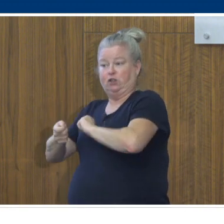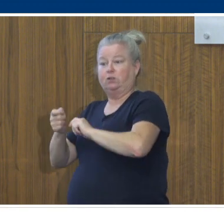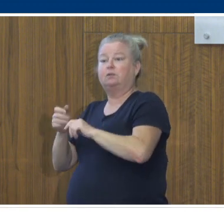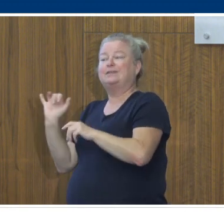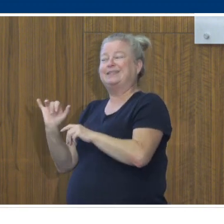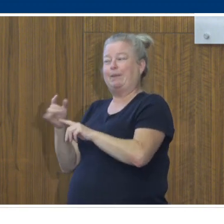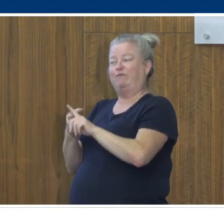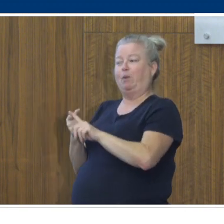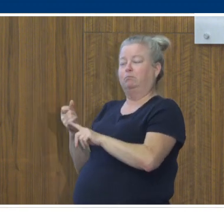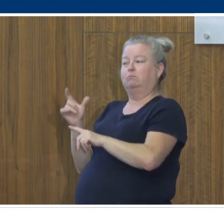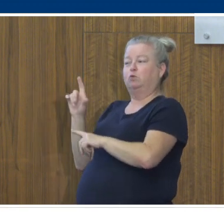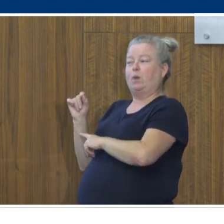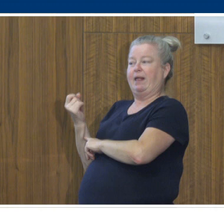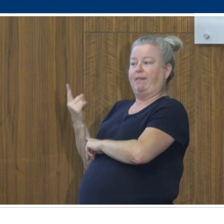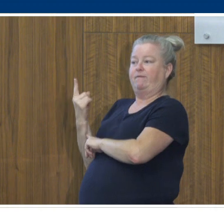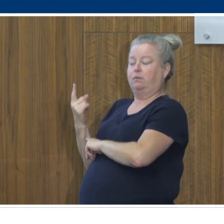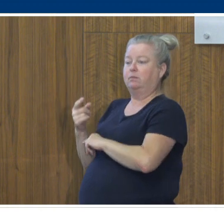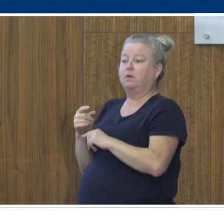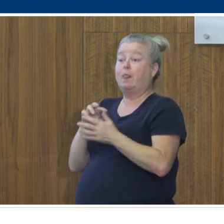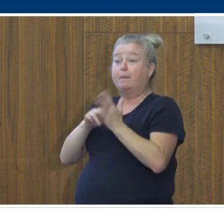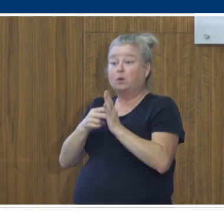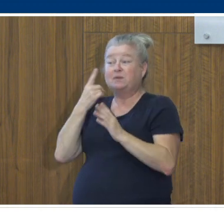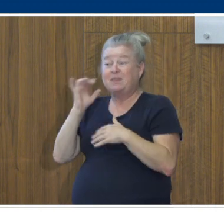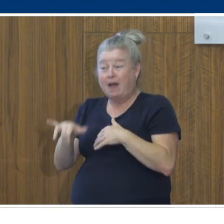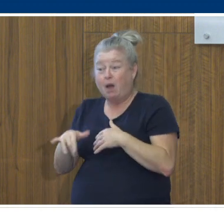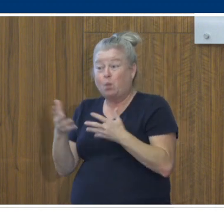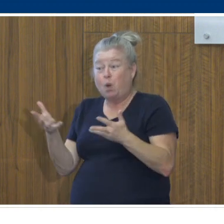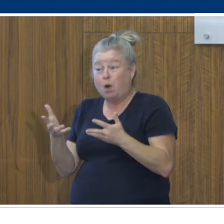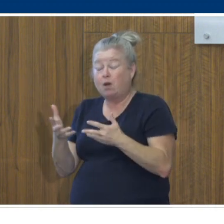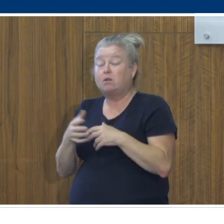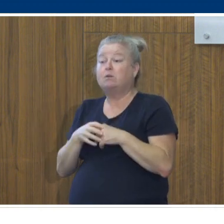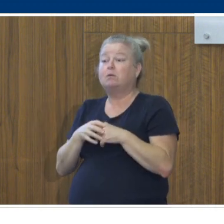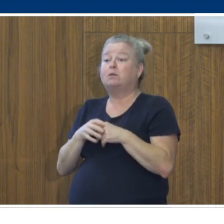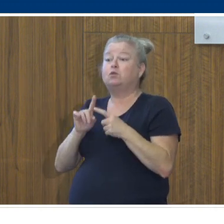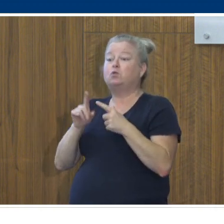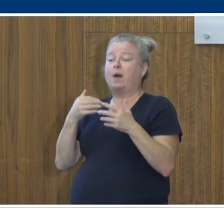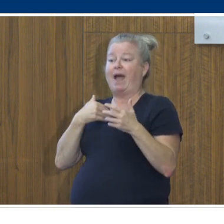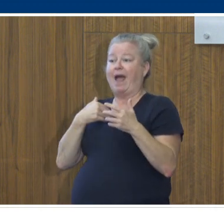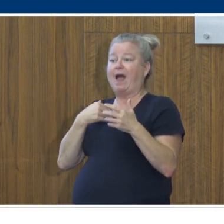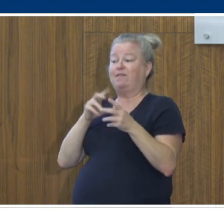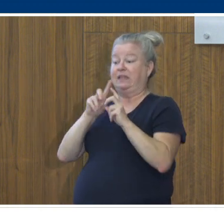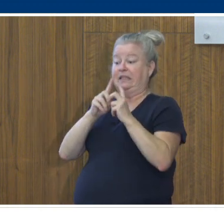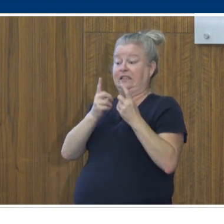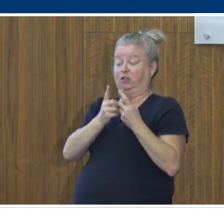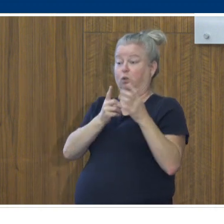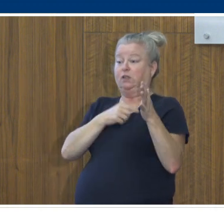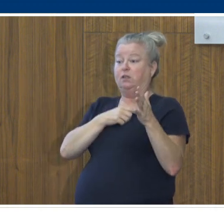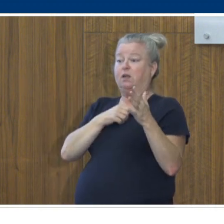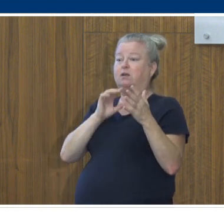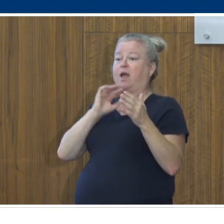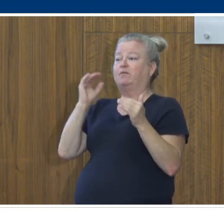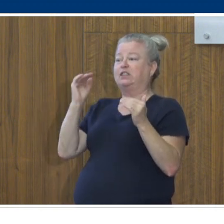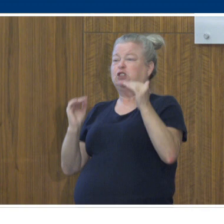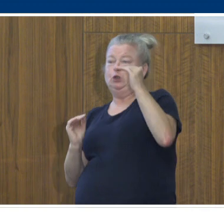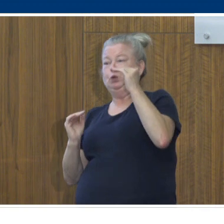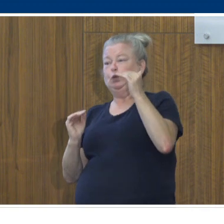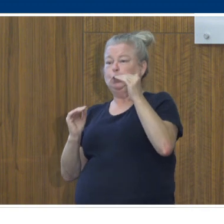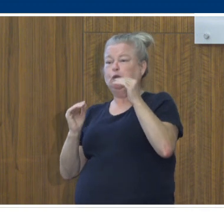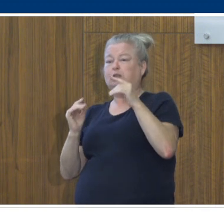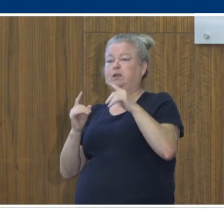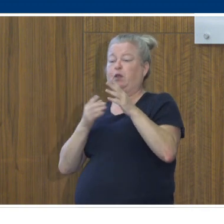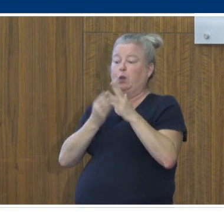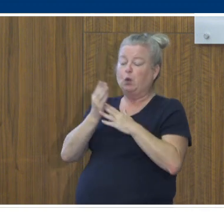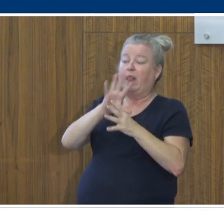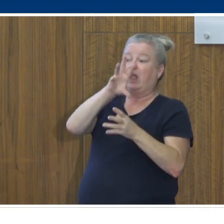2011. And the purpose of this is to avoid having districts with state prisons skewed through the inclusion of the state prison